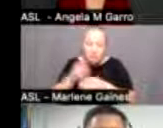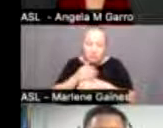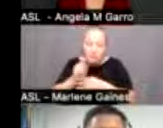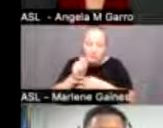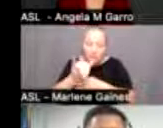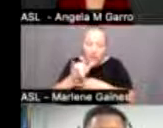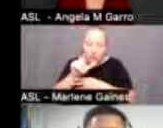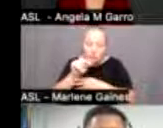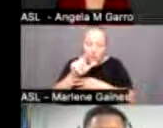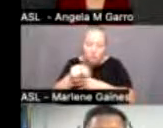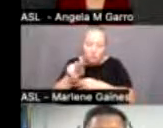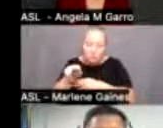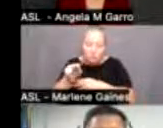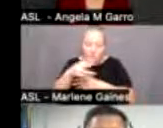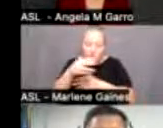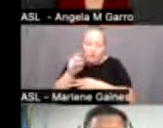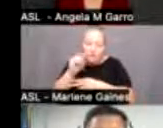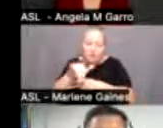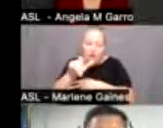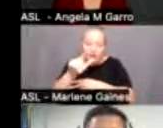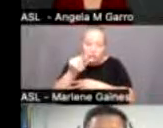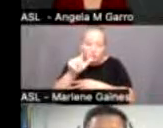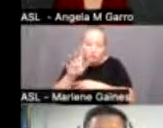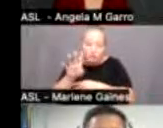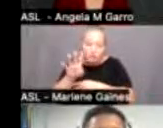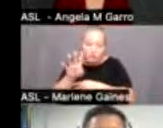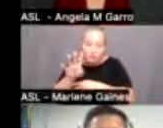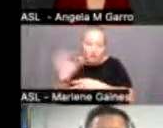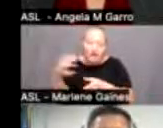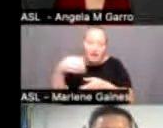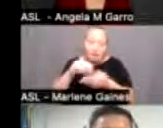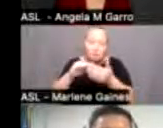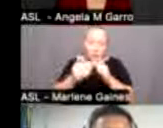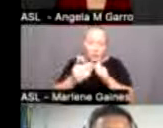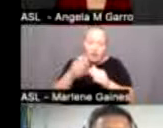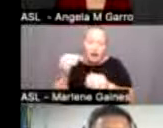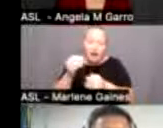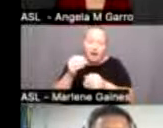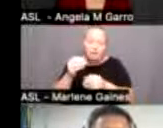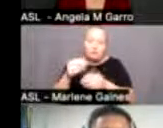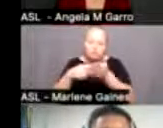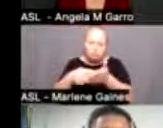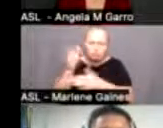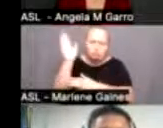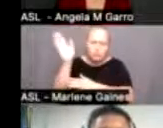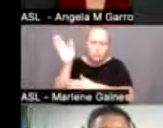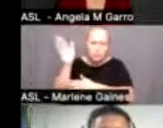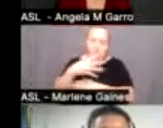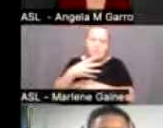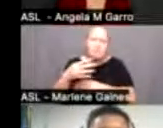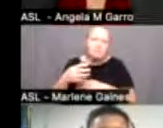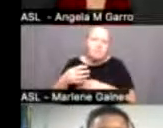May 2022 and May 2024 to engage the community and make presentations, and